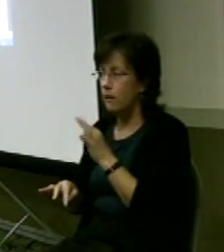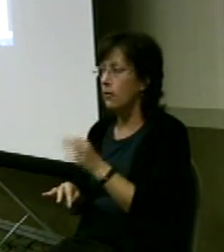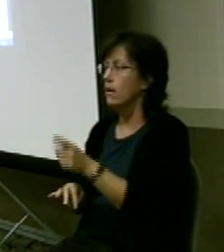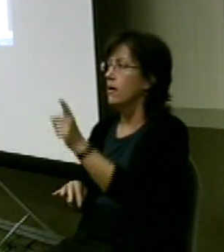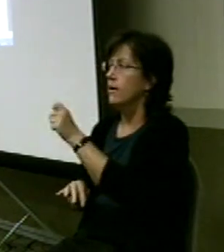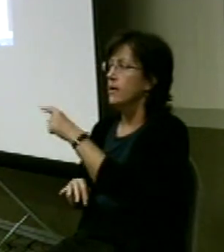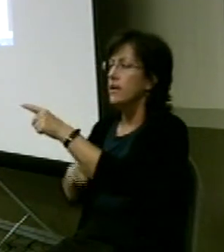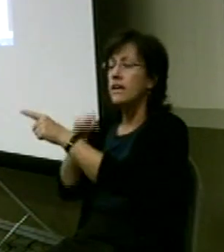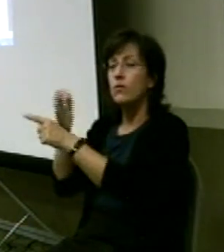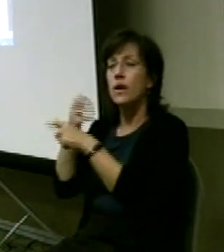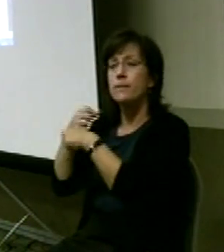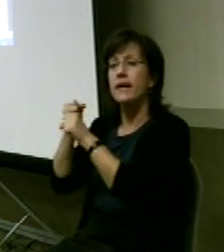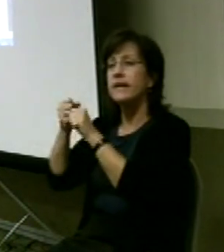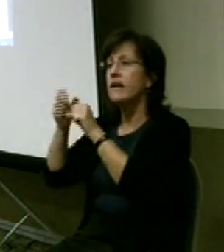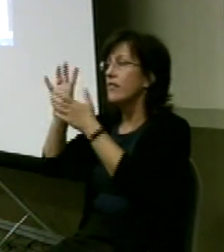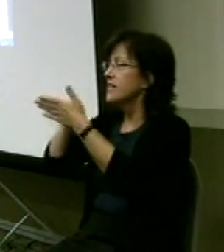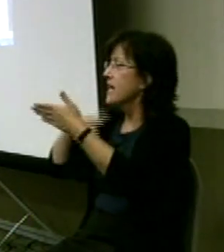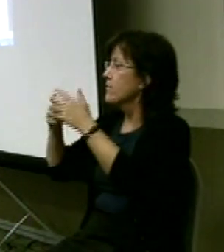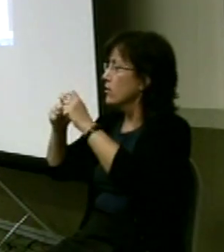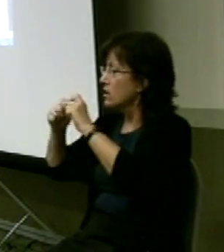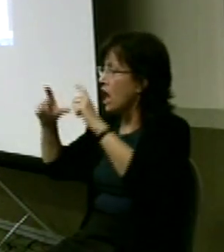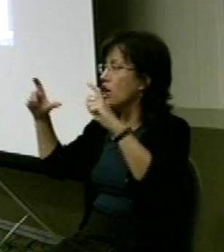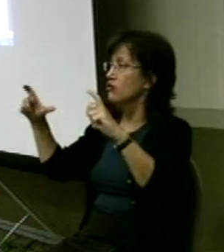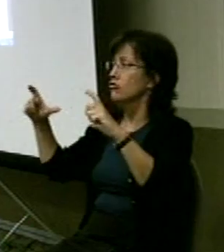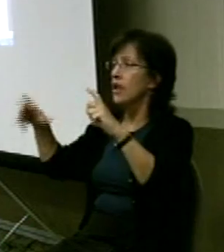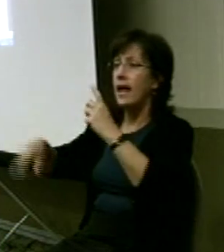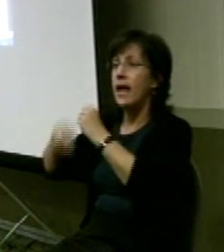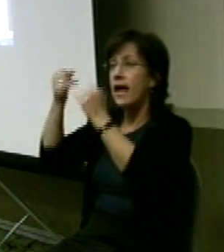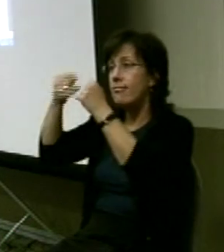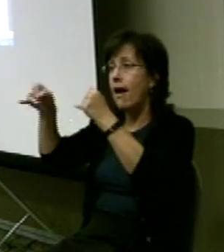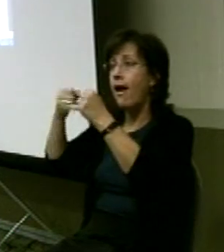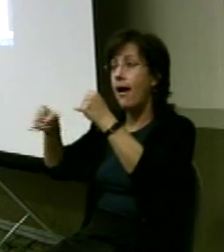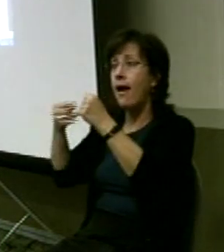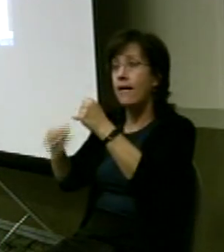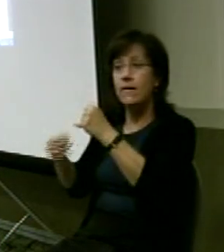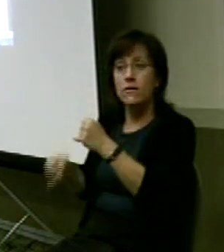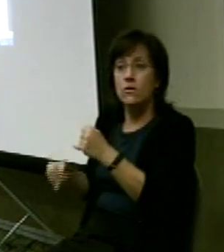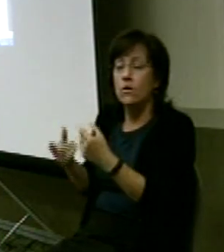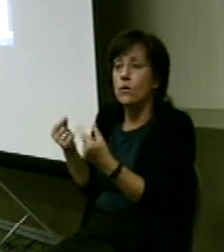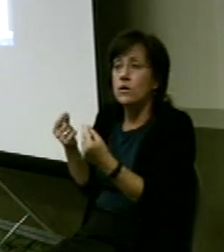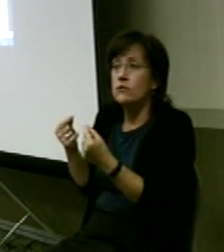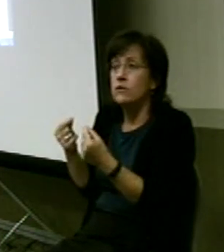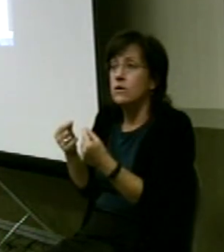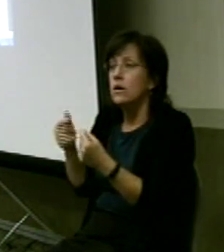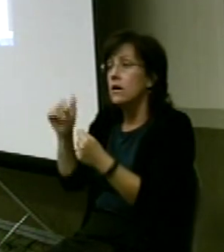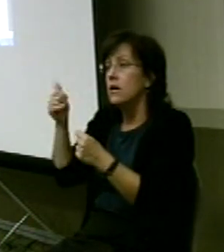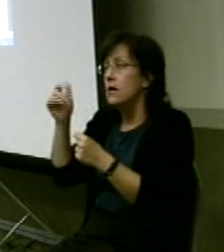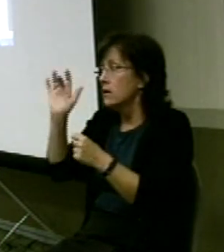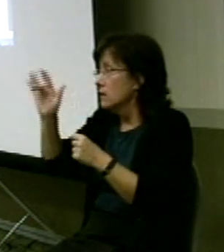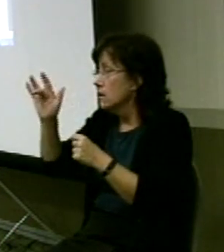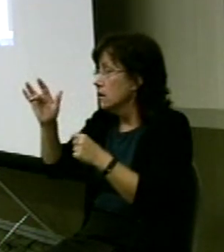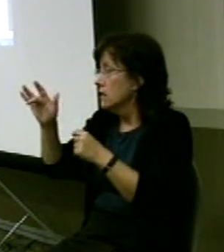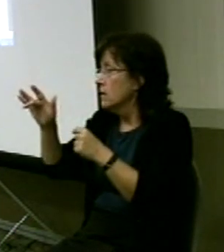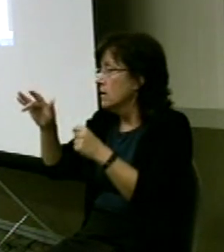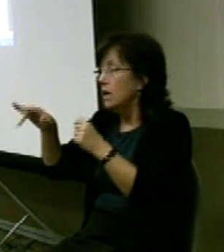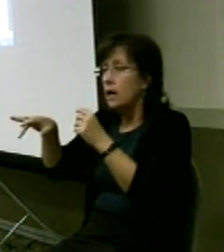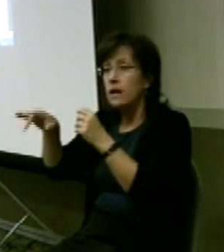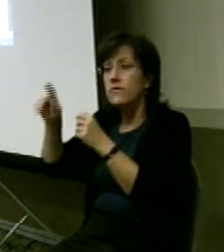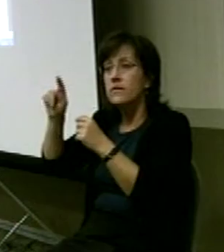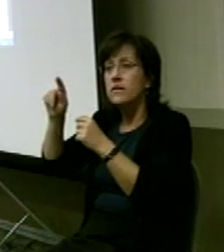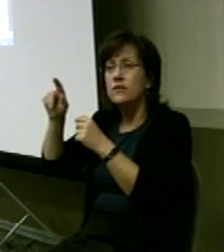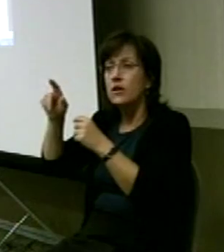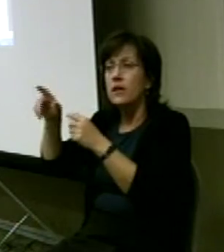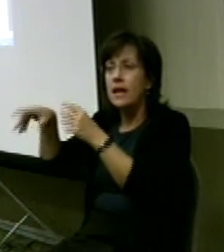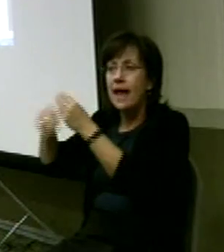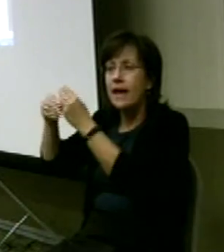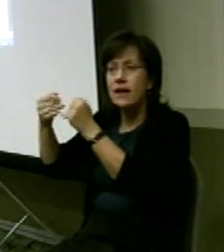make the table large and lines, we just go like, and click like on the 10 and say add a line?